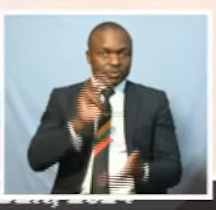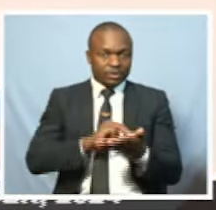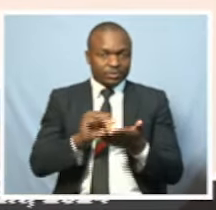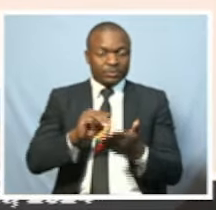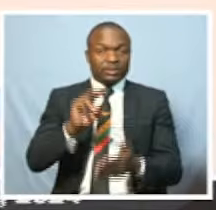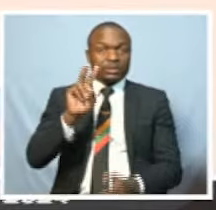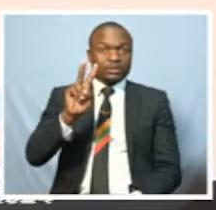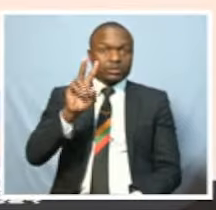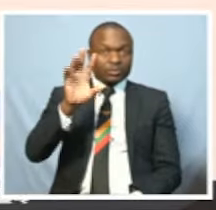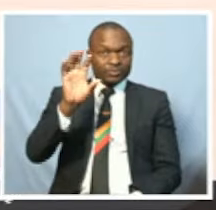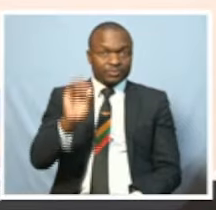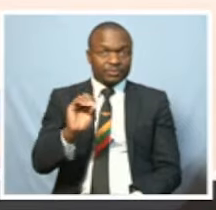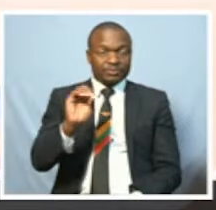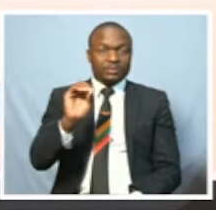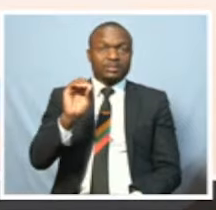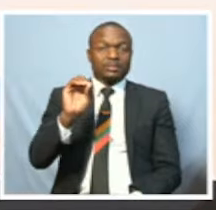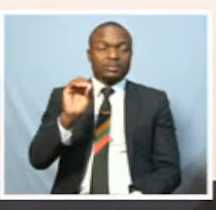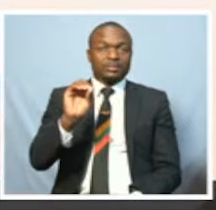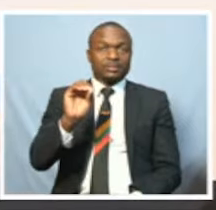1,250,000.